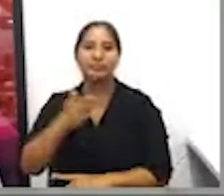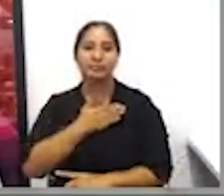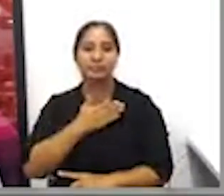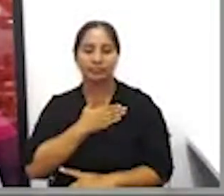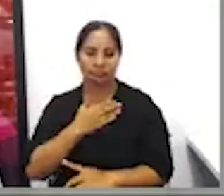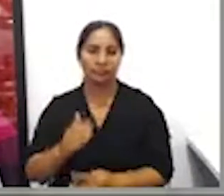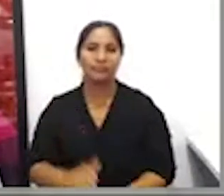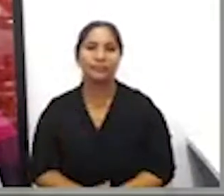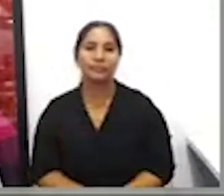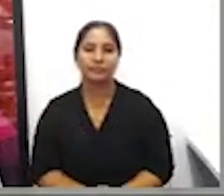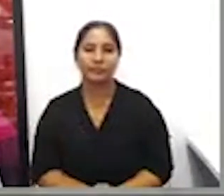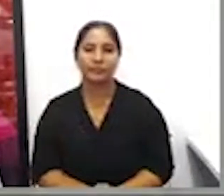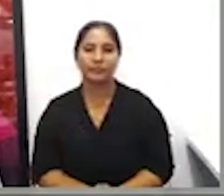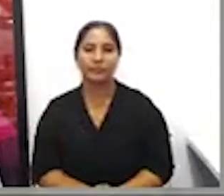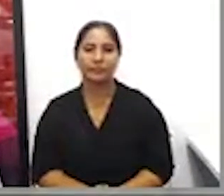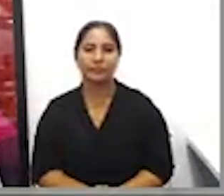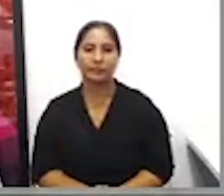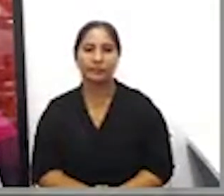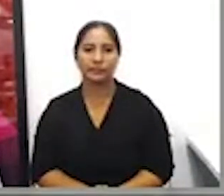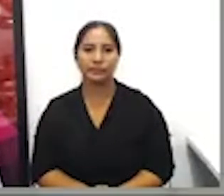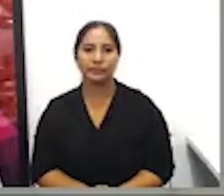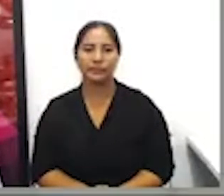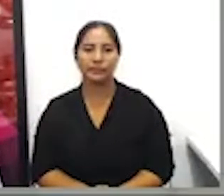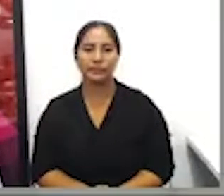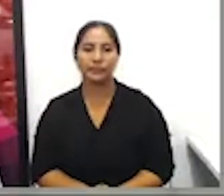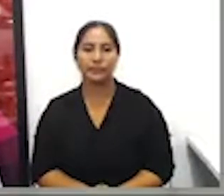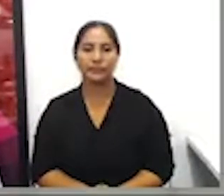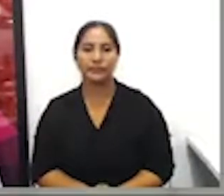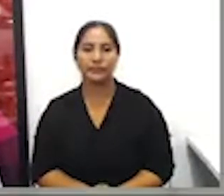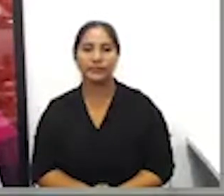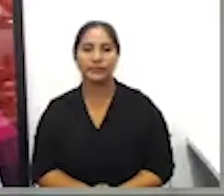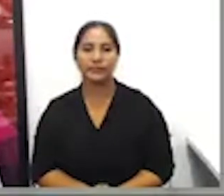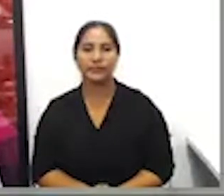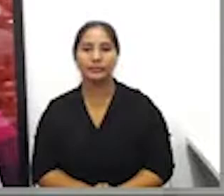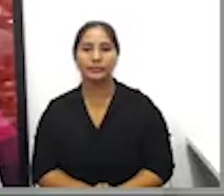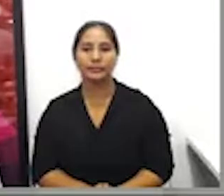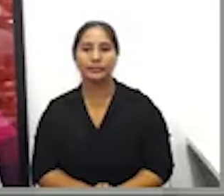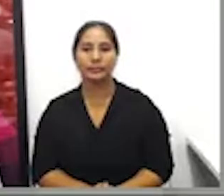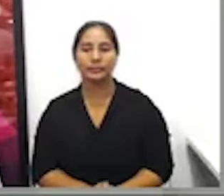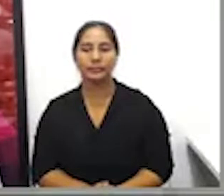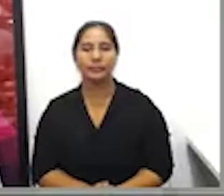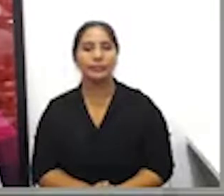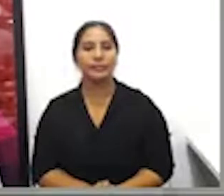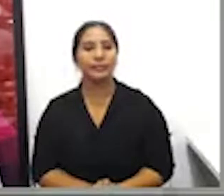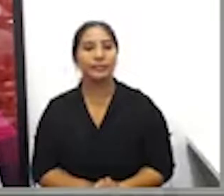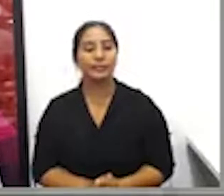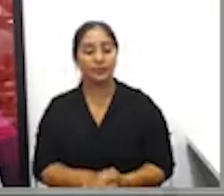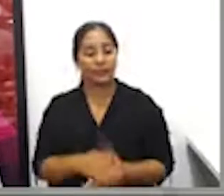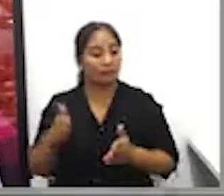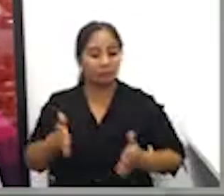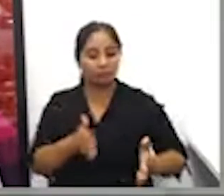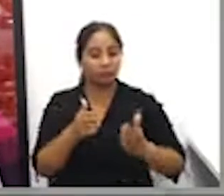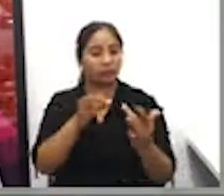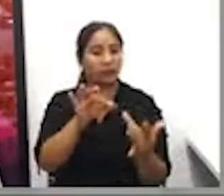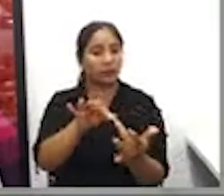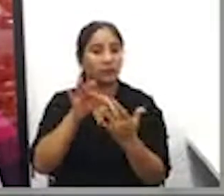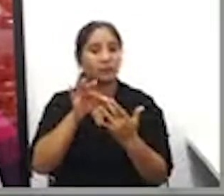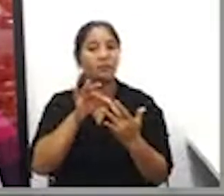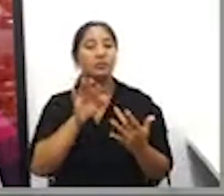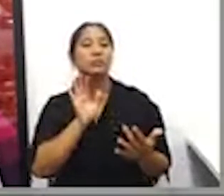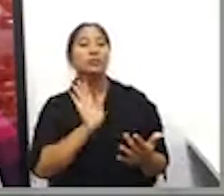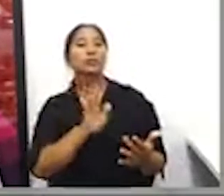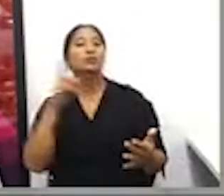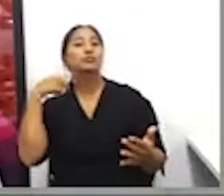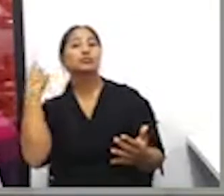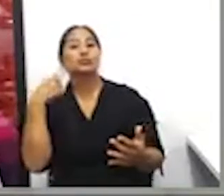now, that women's choice and feminism for me means you get to make a choice.